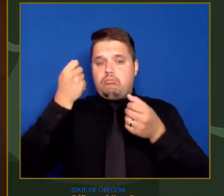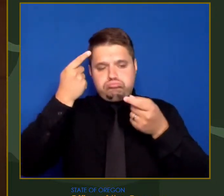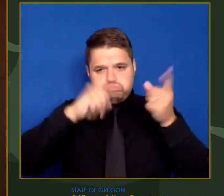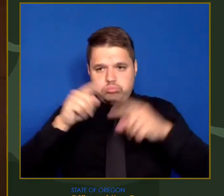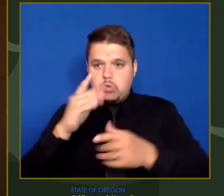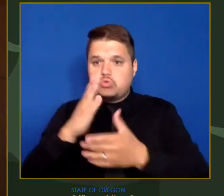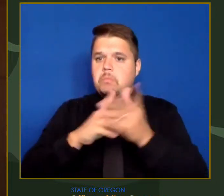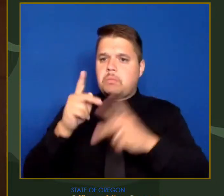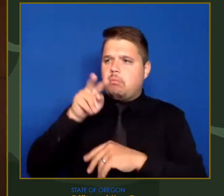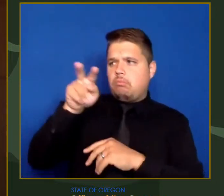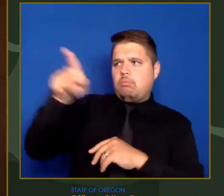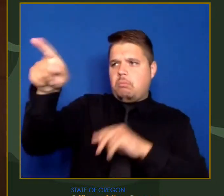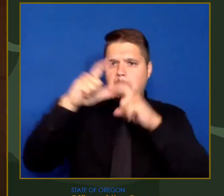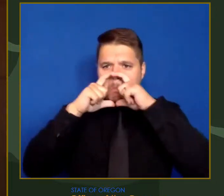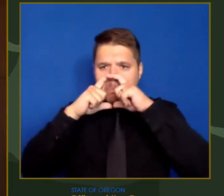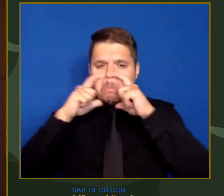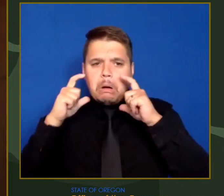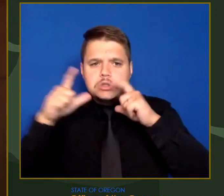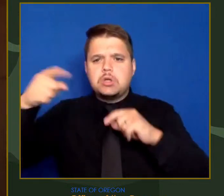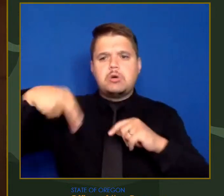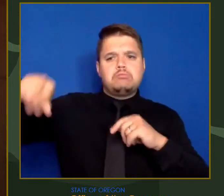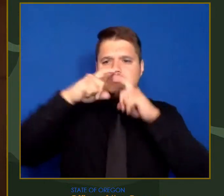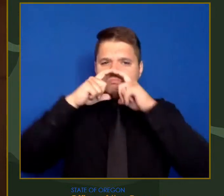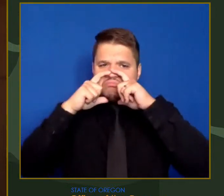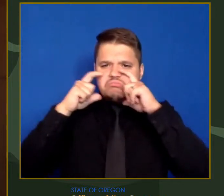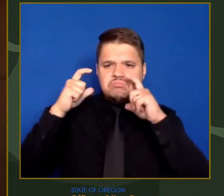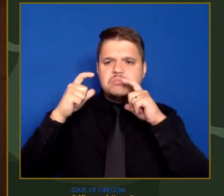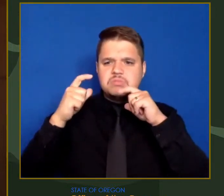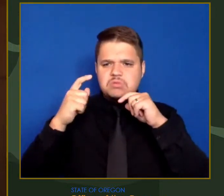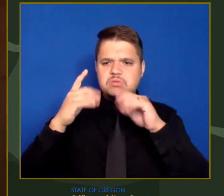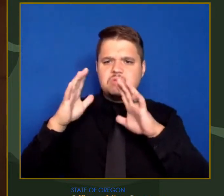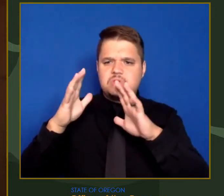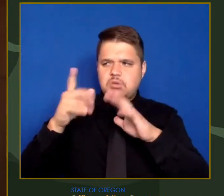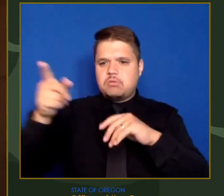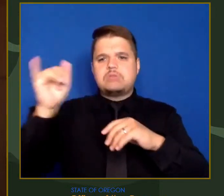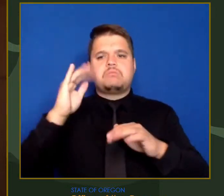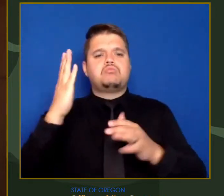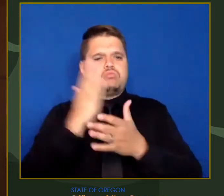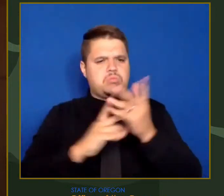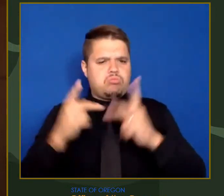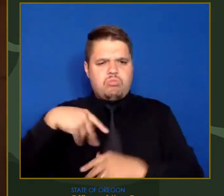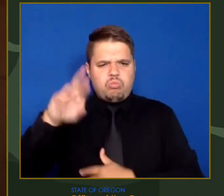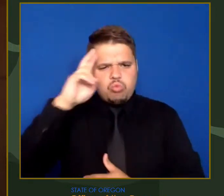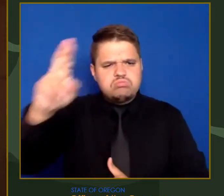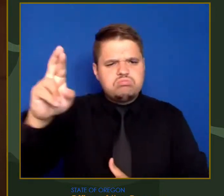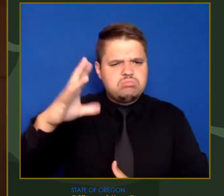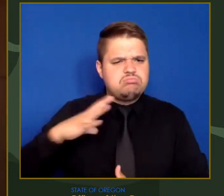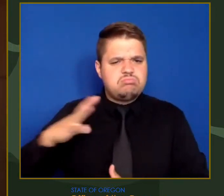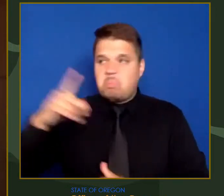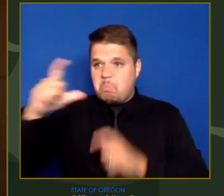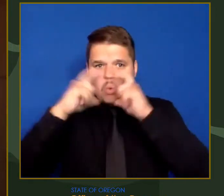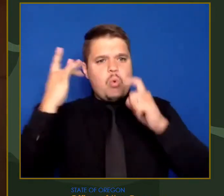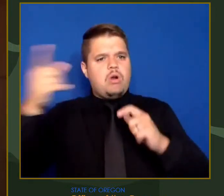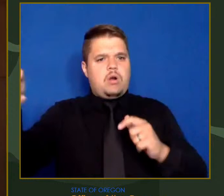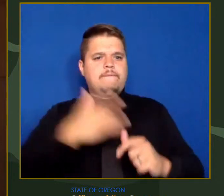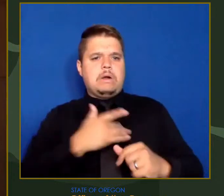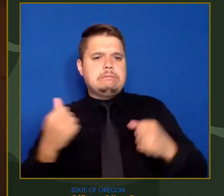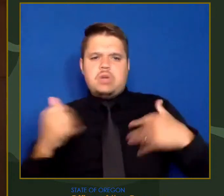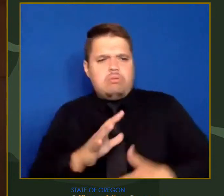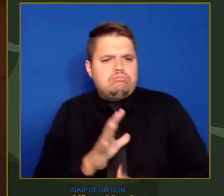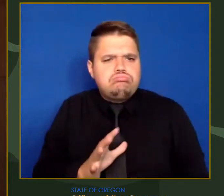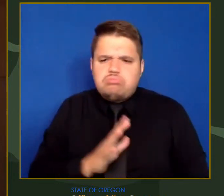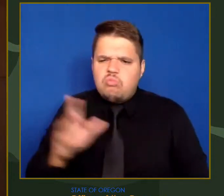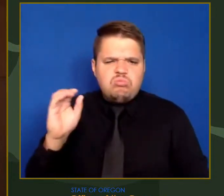keep them safe from COVID-19, let's look out for each other. That means being cautious around kids